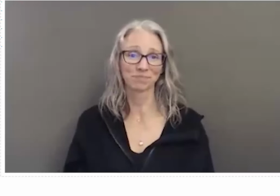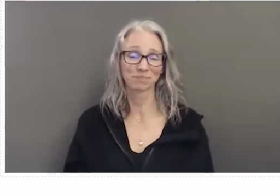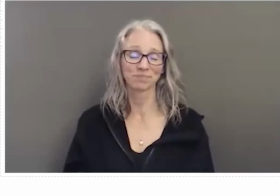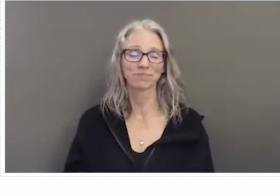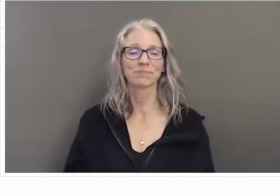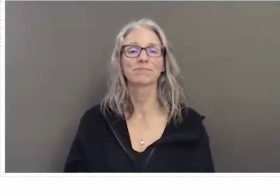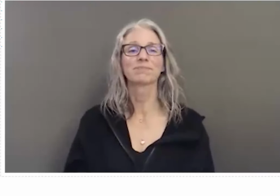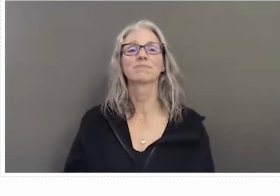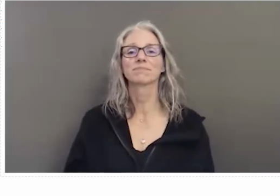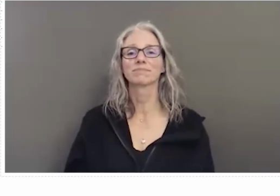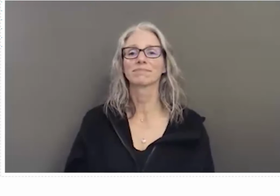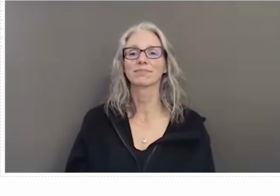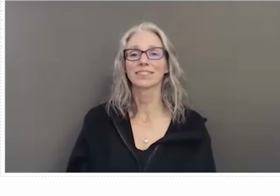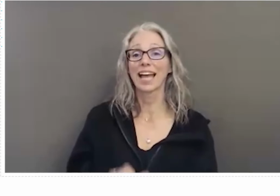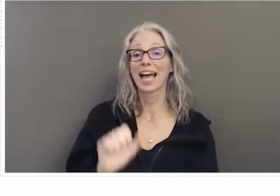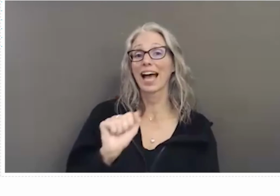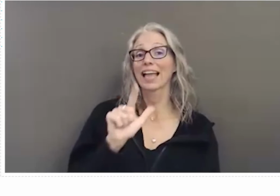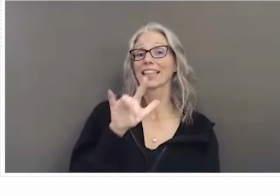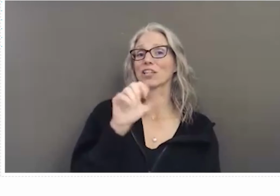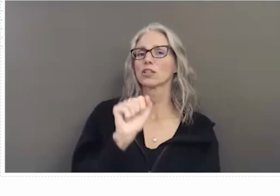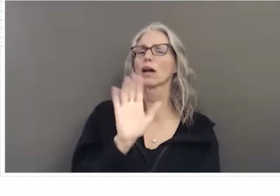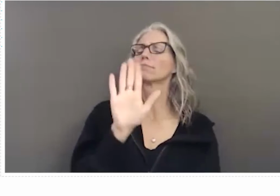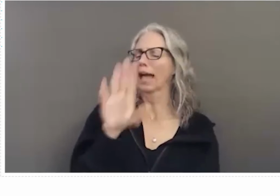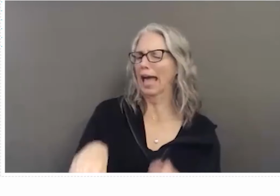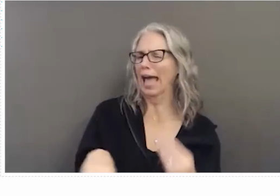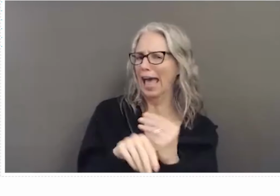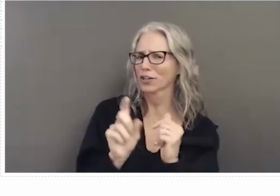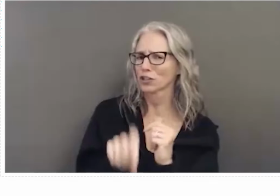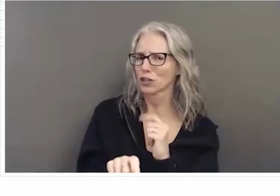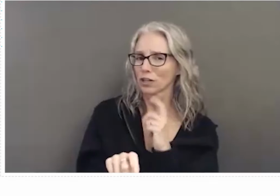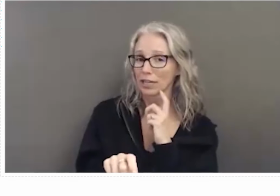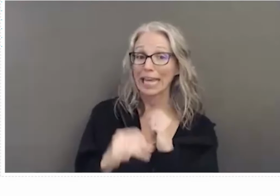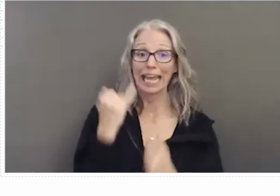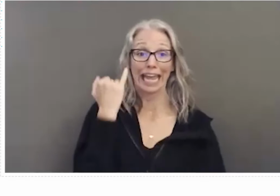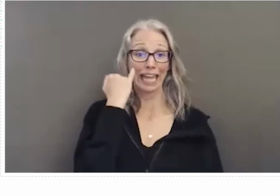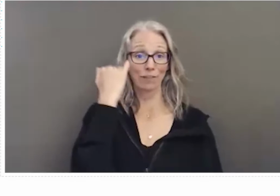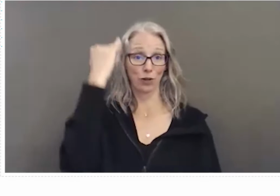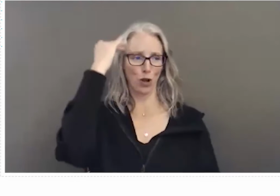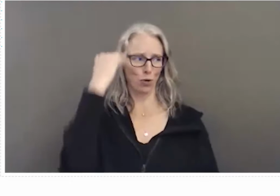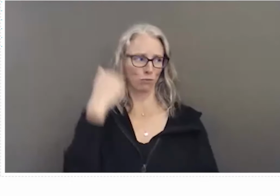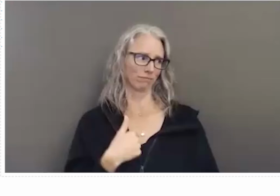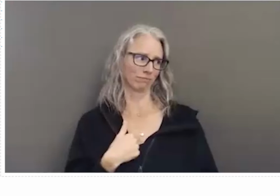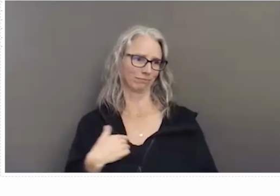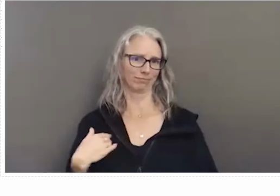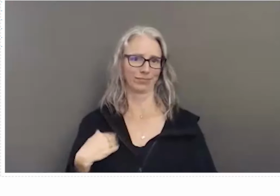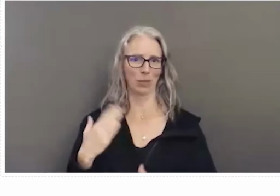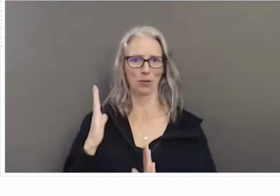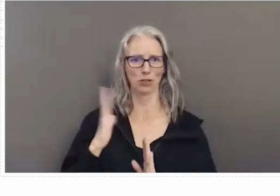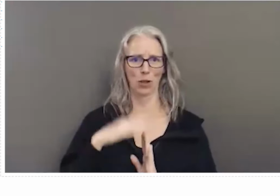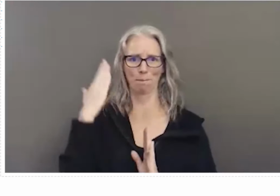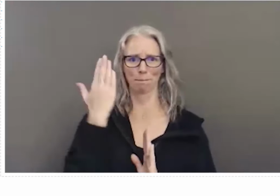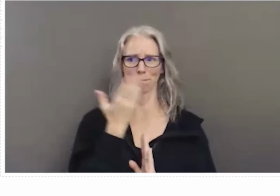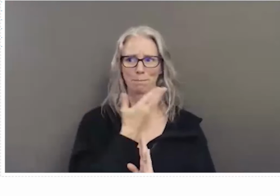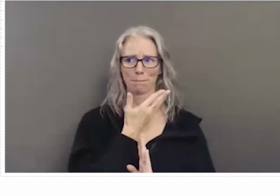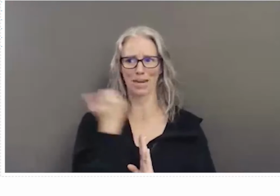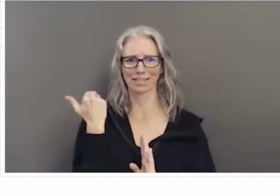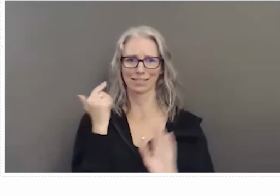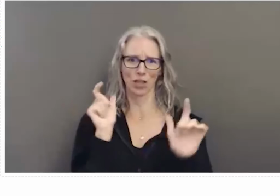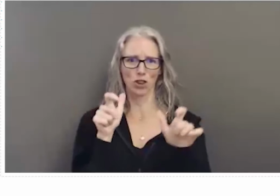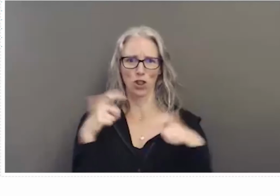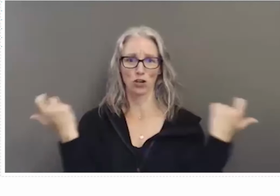Yeah, I think we should caveat that to say, if you know that you can stand in being the unique,